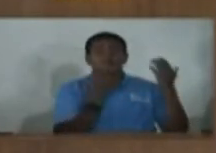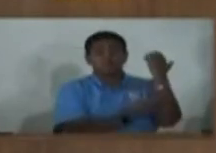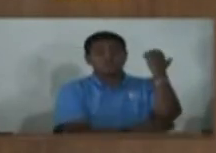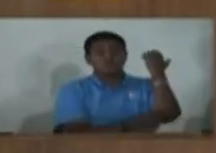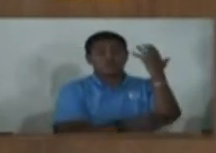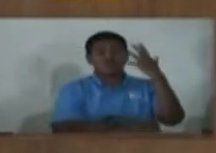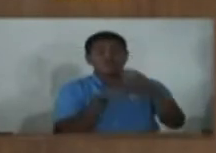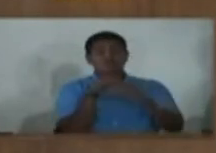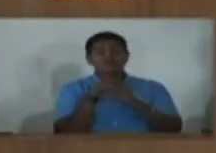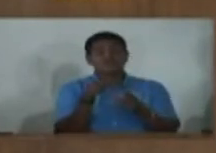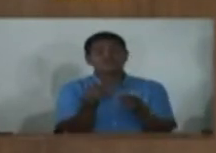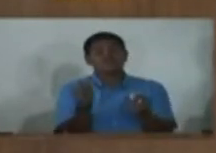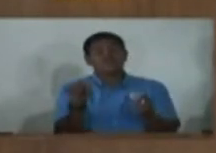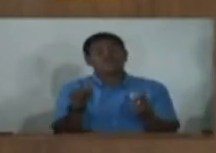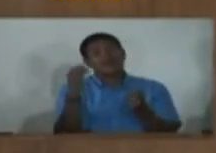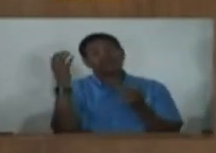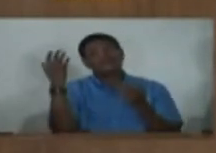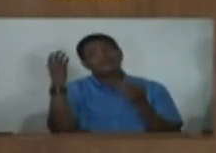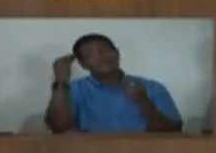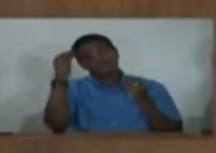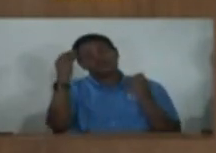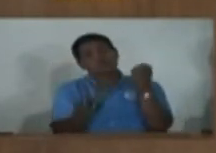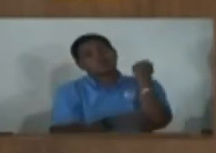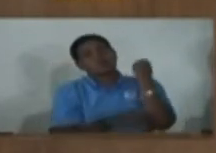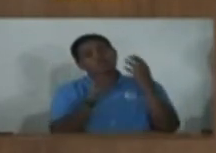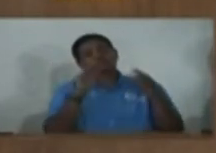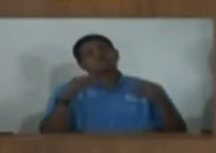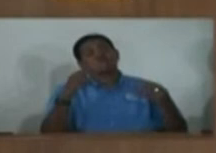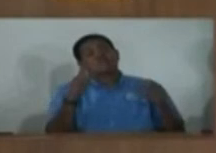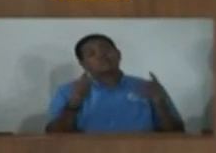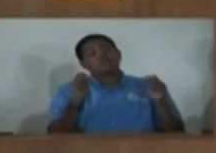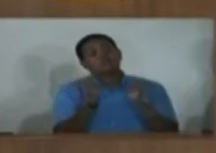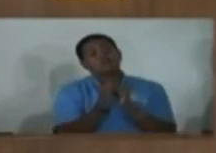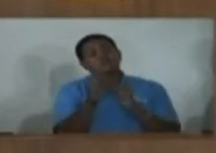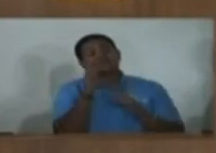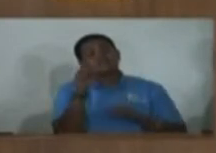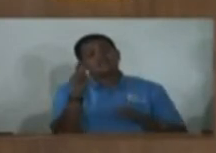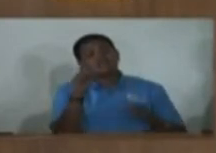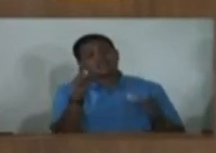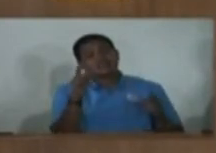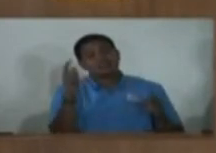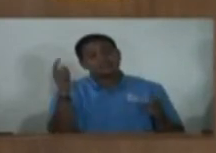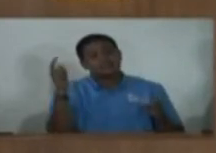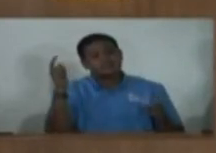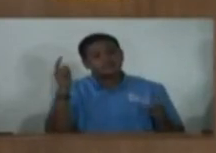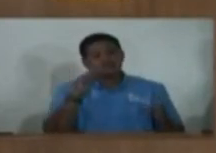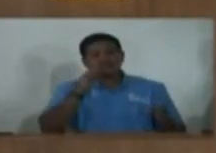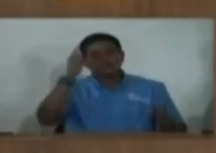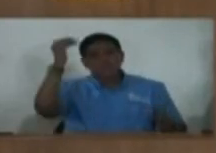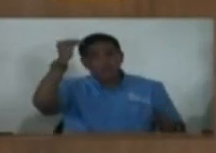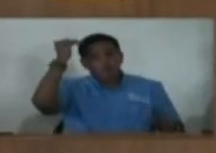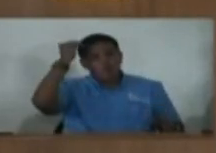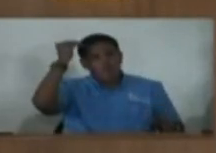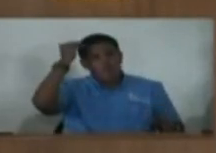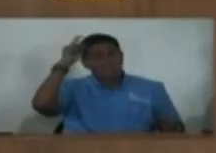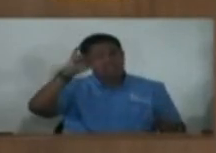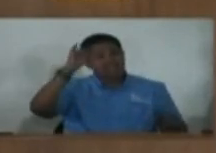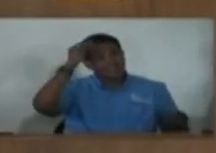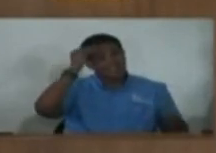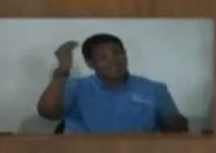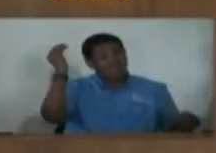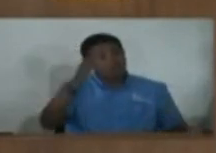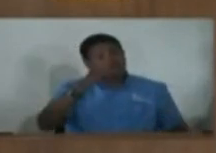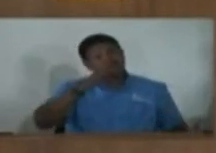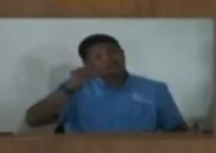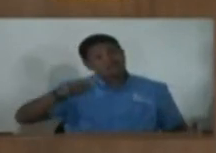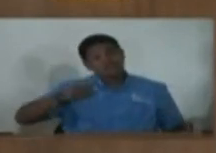of solving that is providing people with a skeptical awareness that information is not